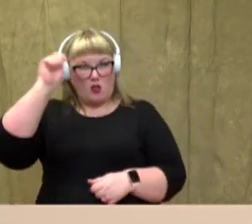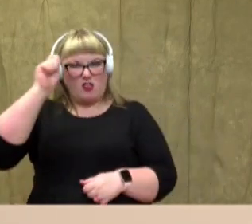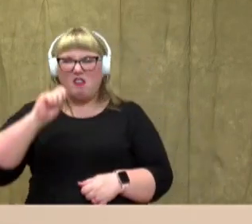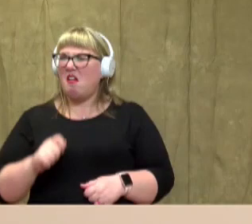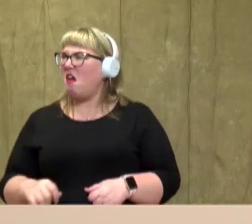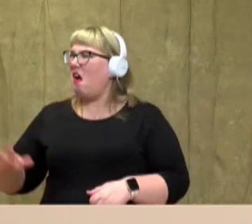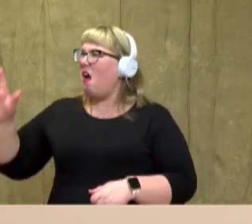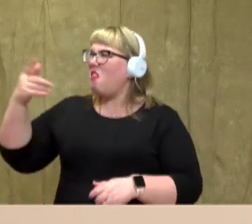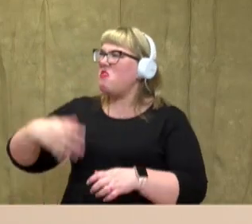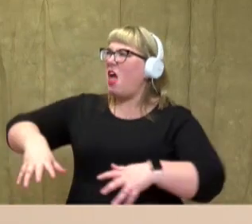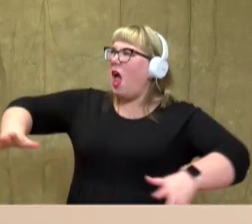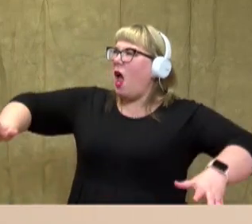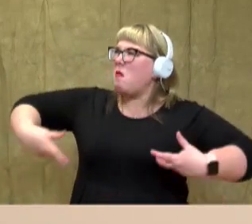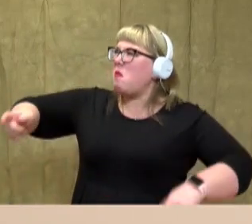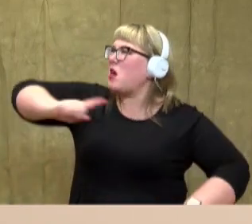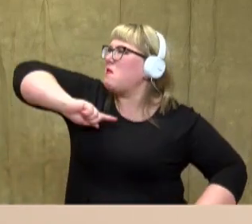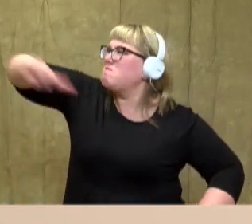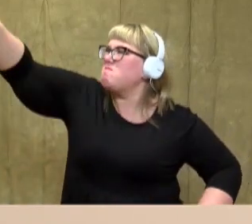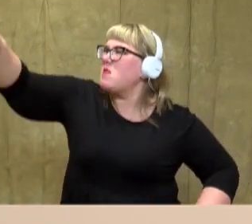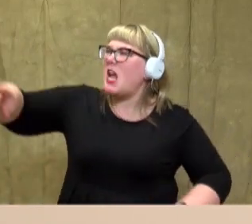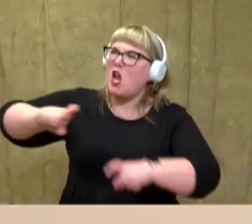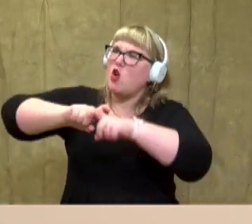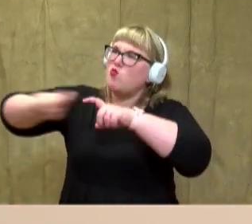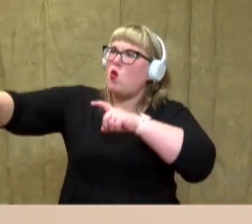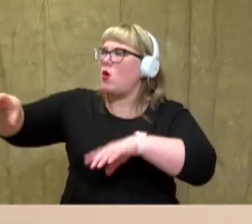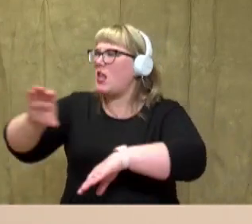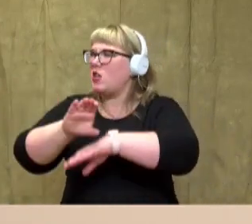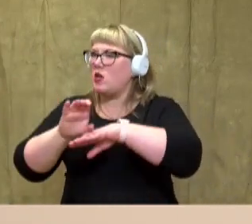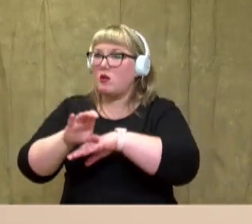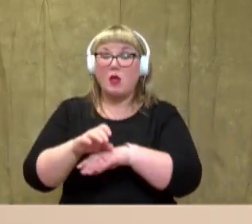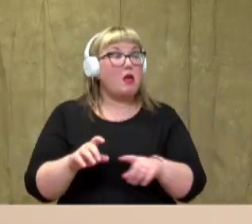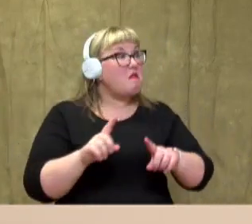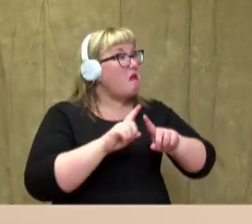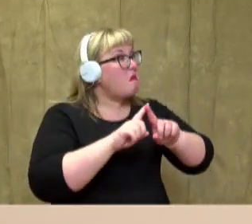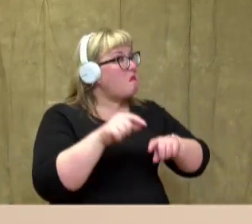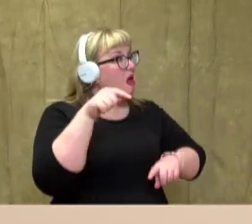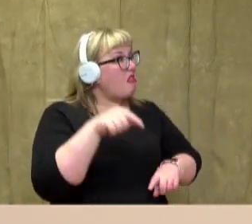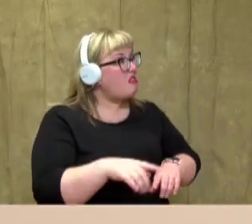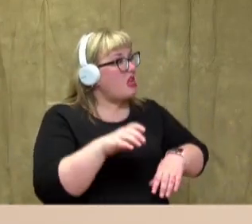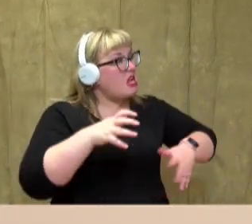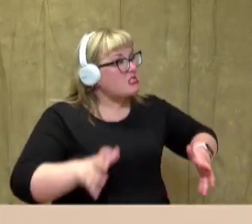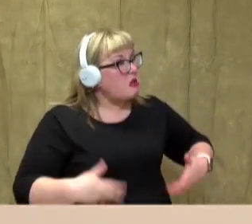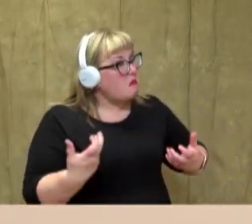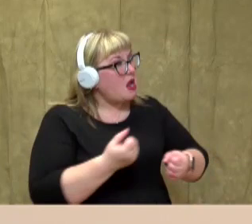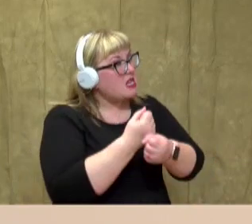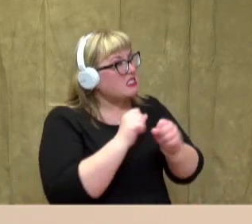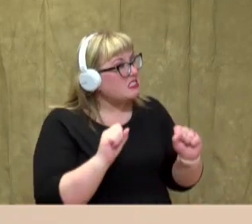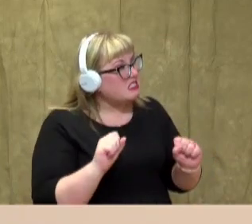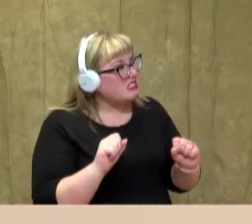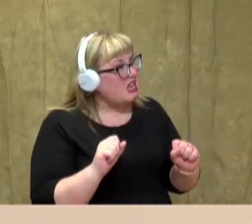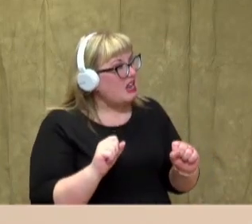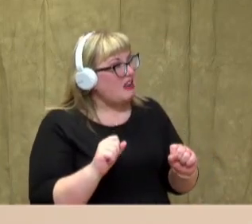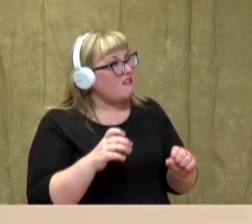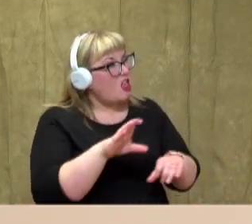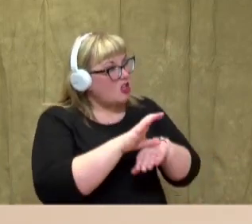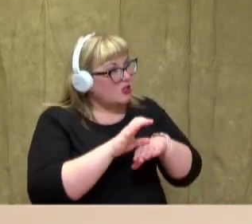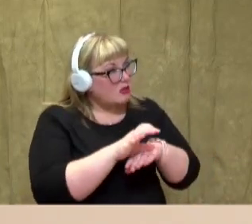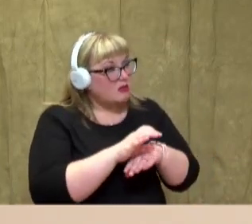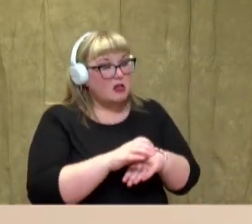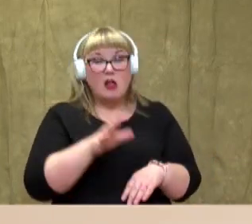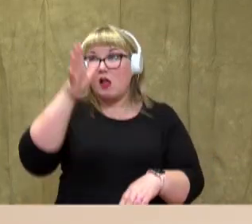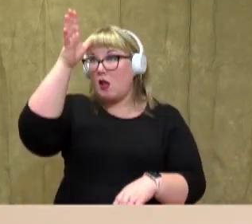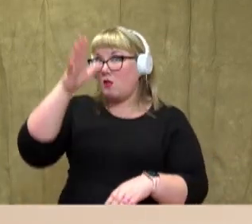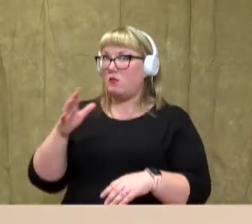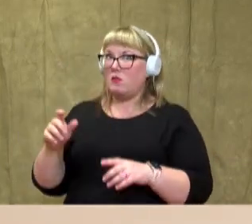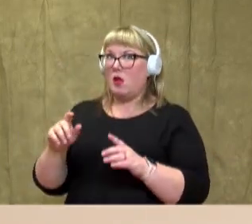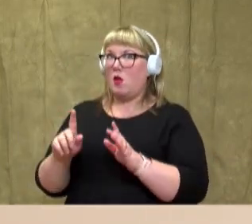here," she yelled. "He's ruining our chocolates." But this little monkey saved the chocolates, explained the workers. Then the man with the